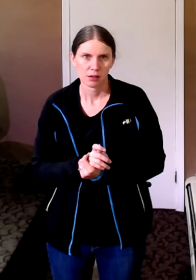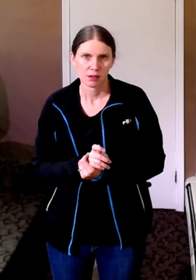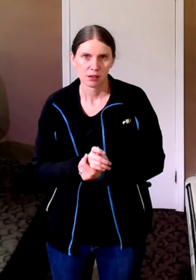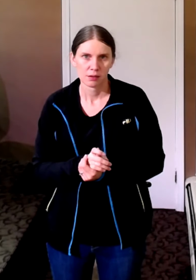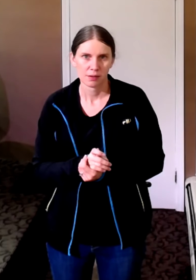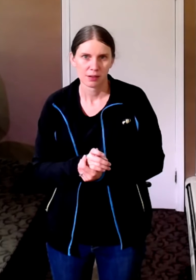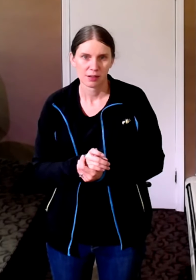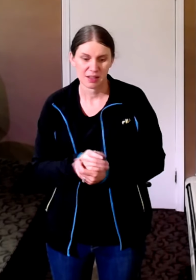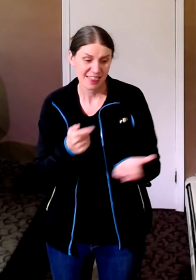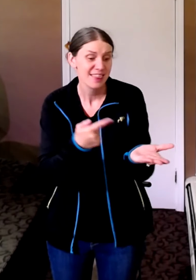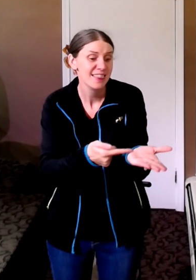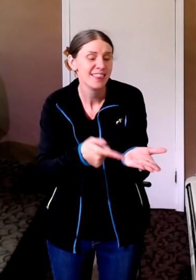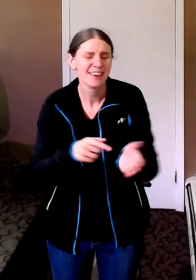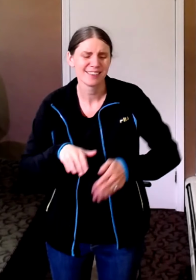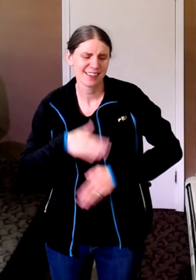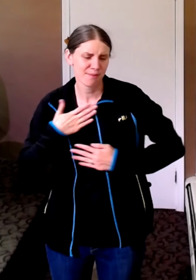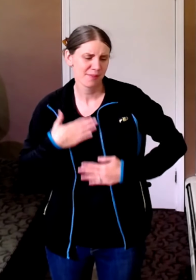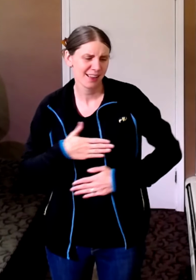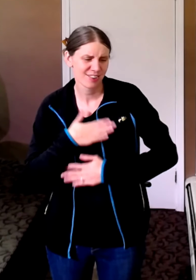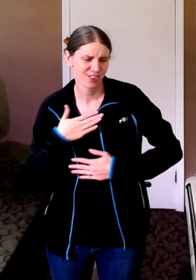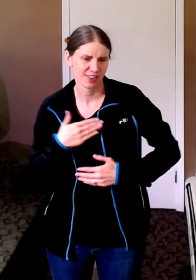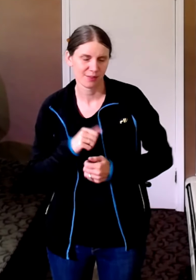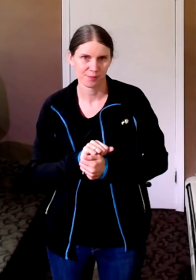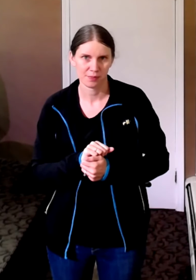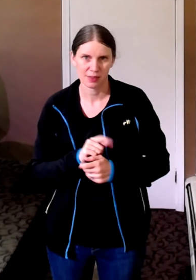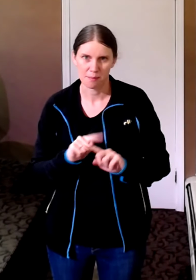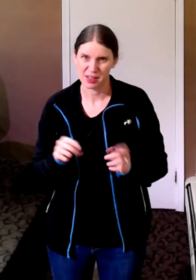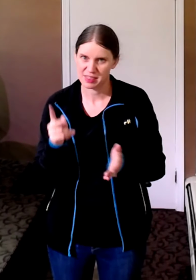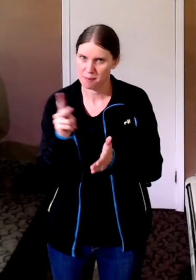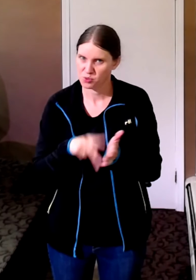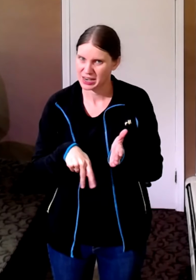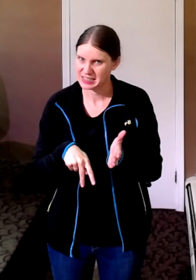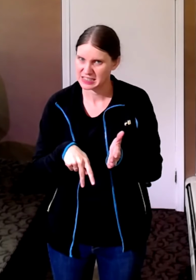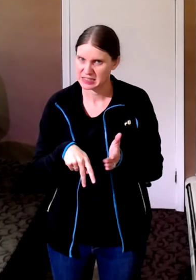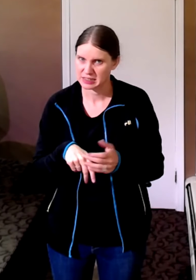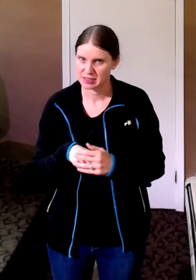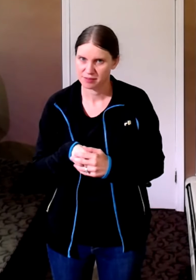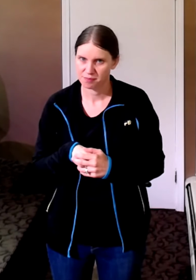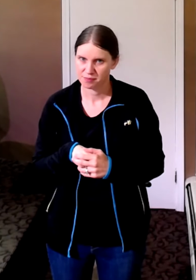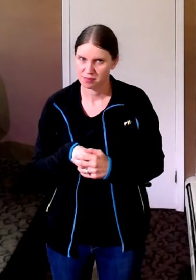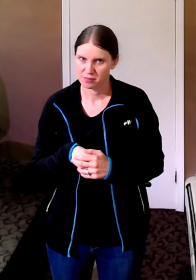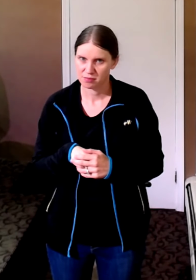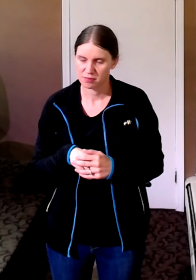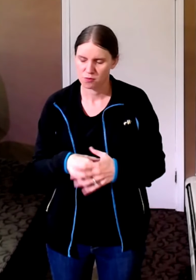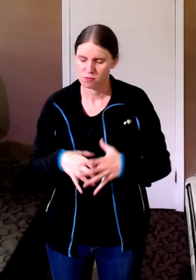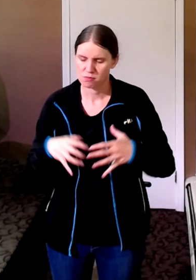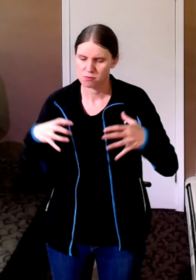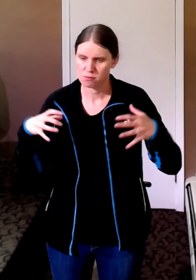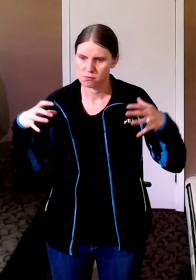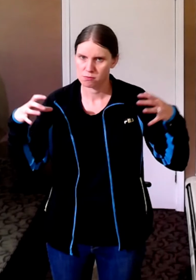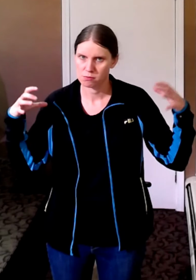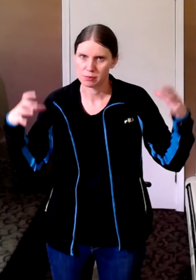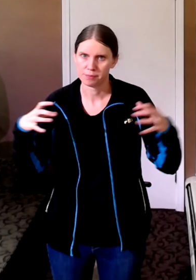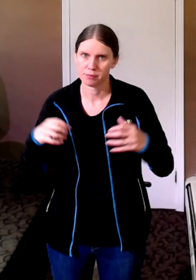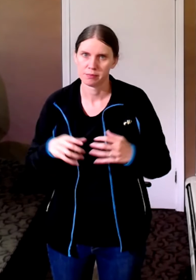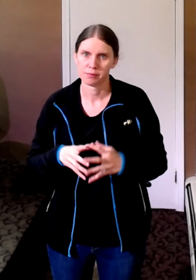this is where the pleasure is, the cost is always tremendous.